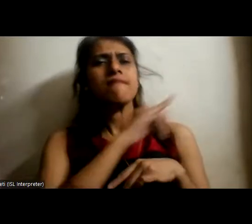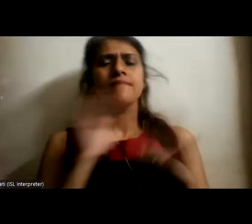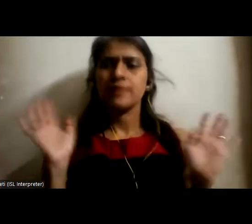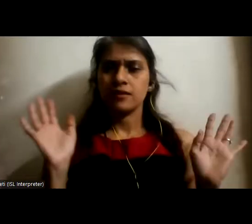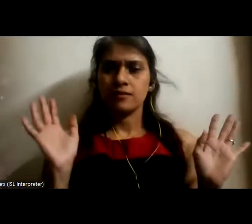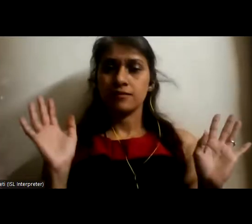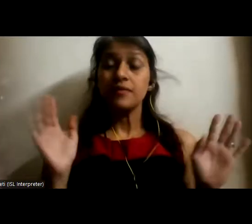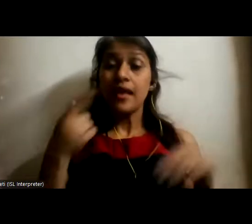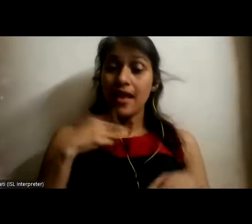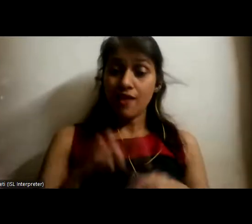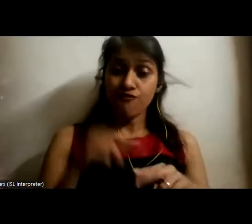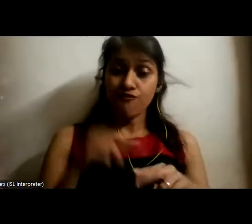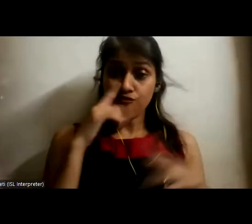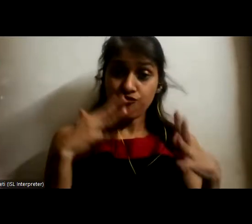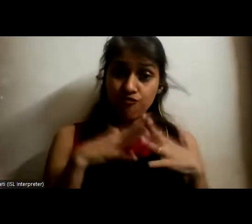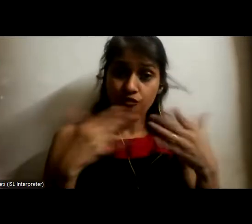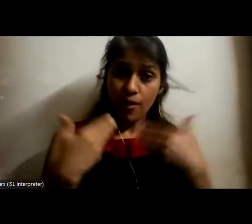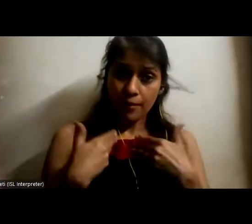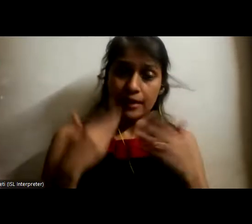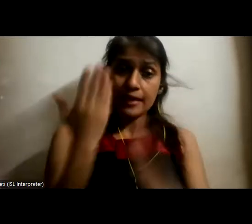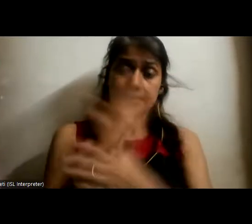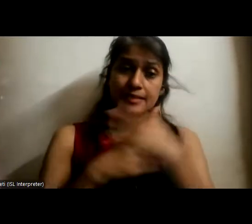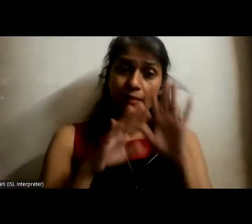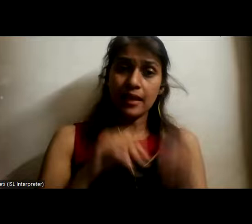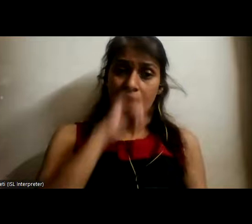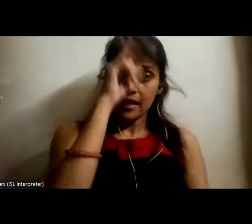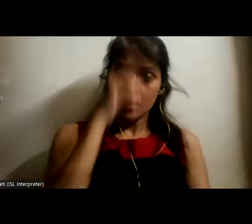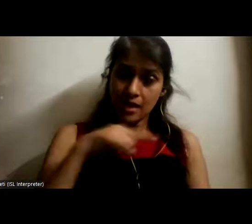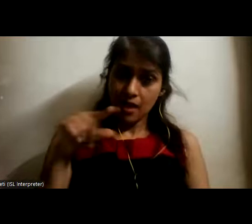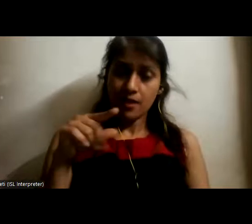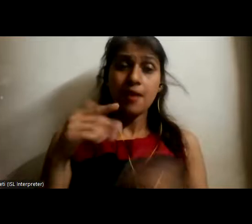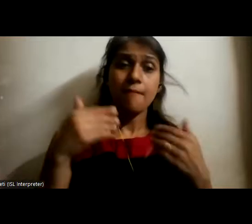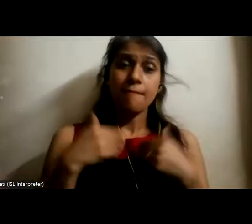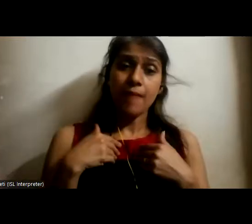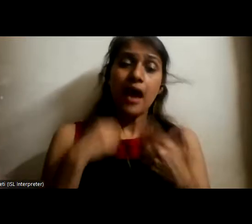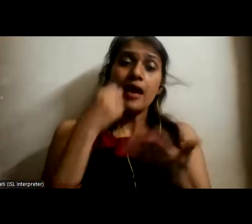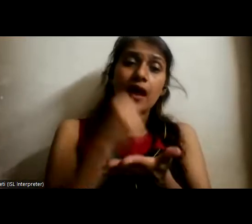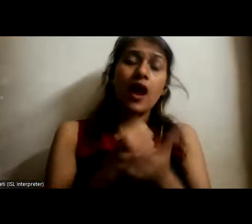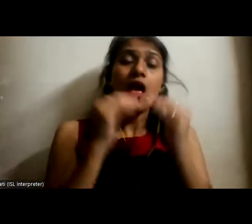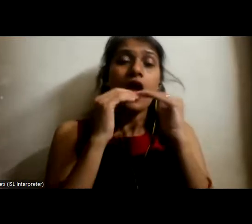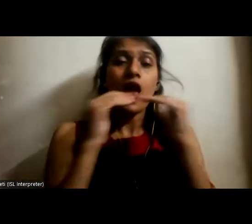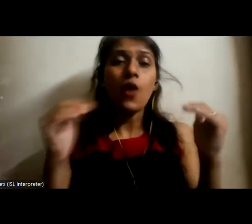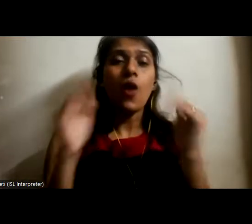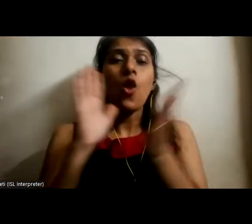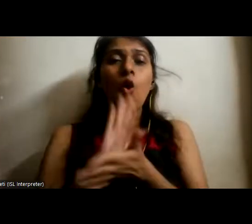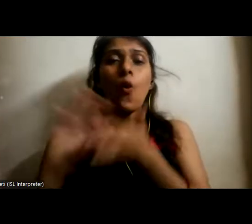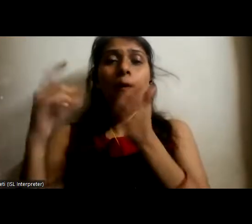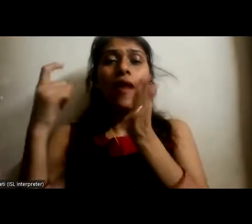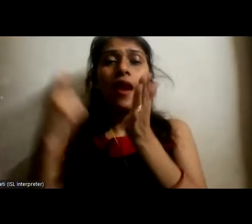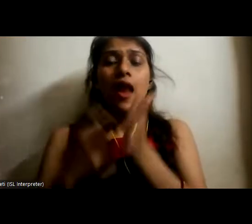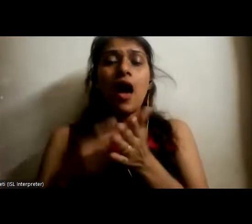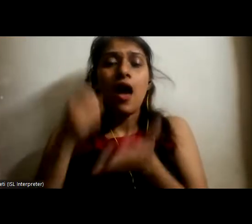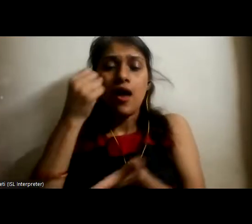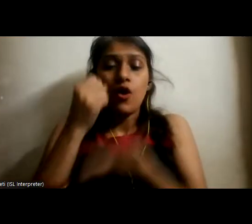I'm a woman with disability here in India, then my rights is equal to the human rights of all